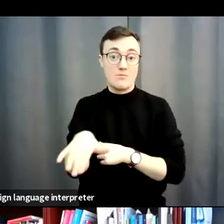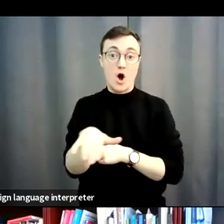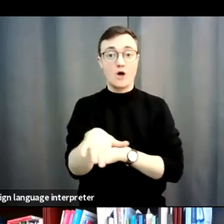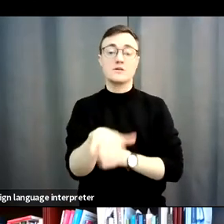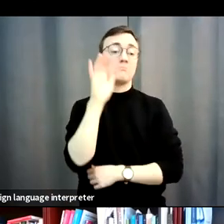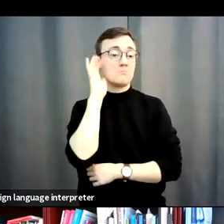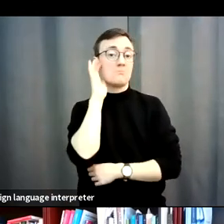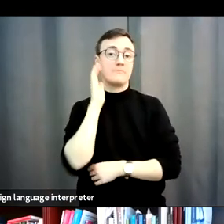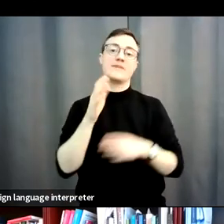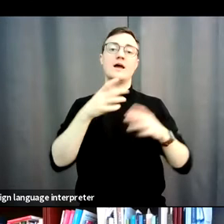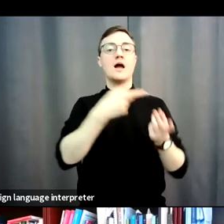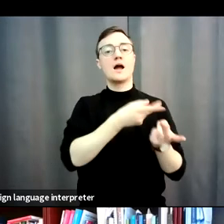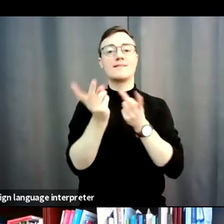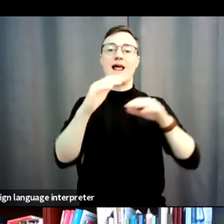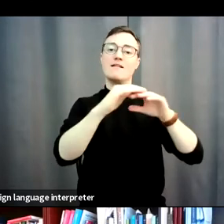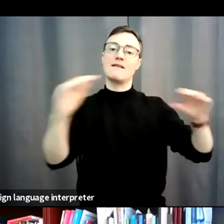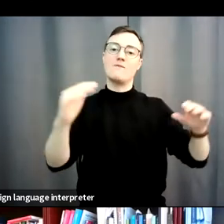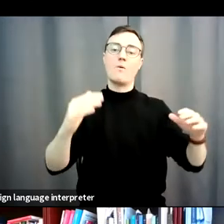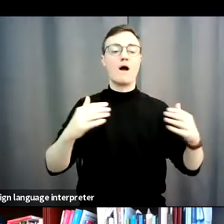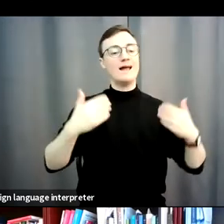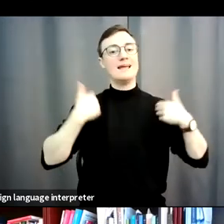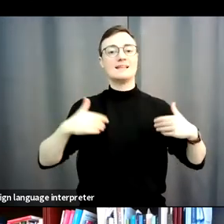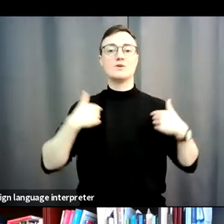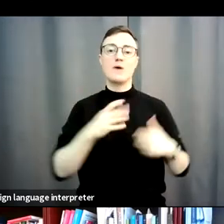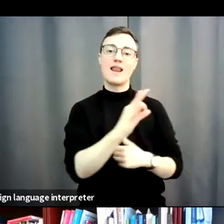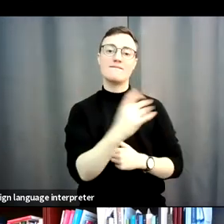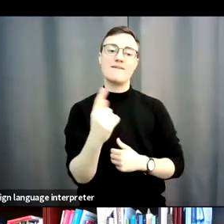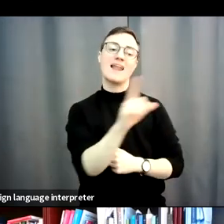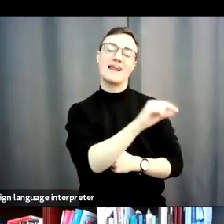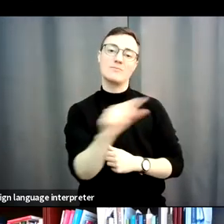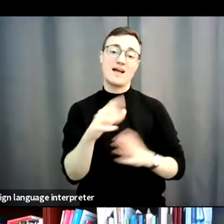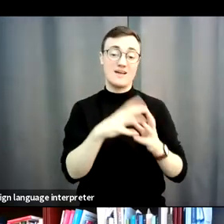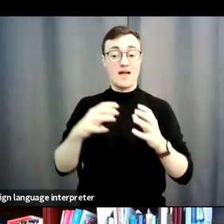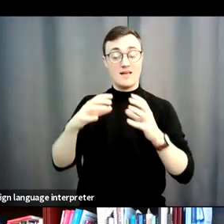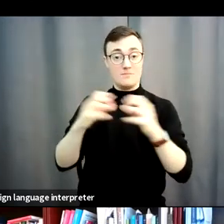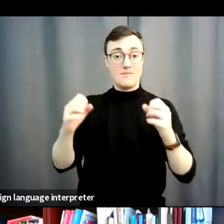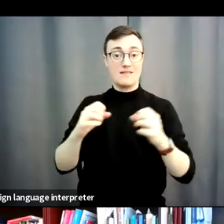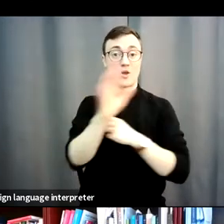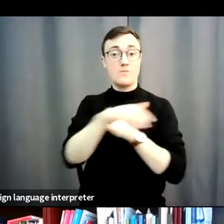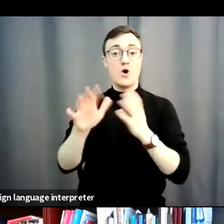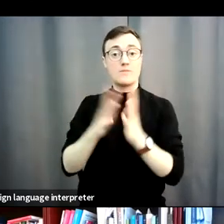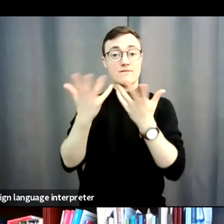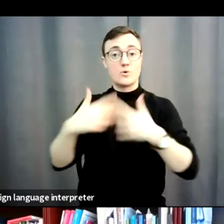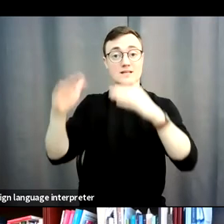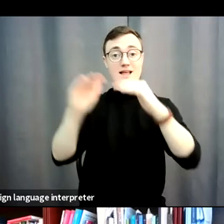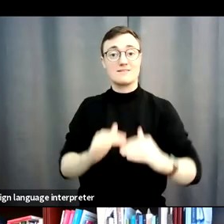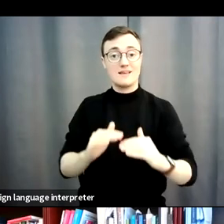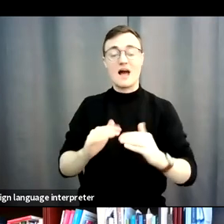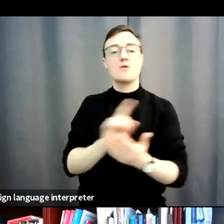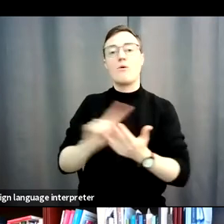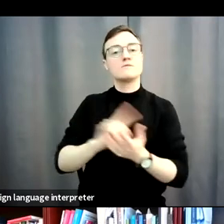at a general level in individual cases as well, but children with disabilities somehow are overlooked in this